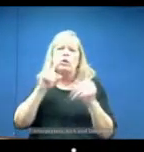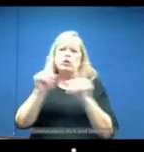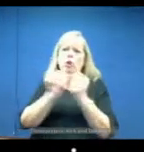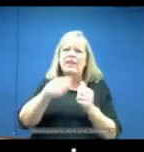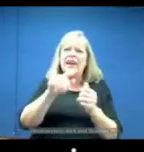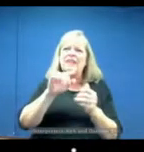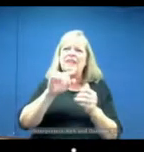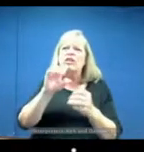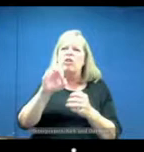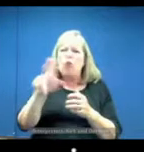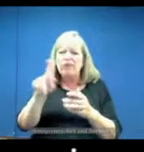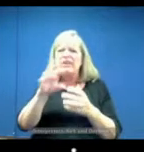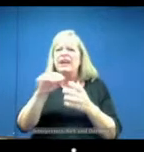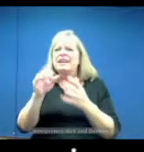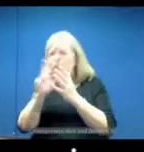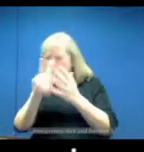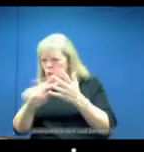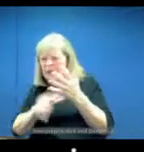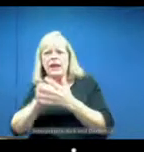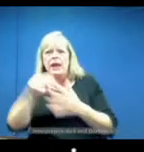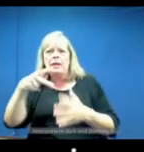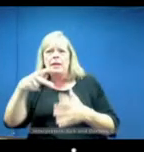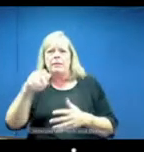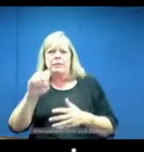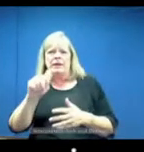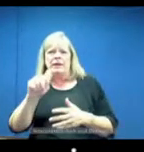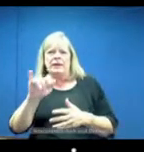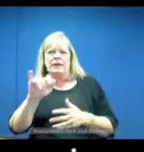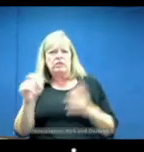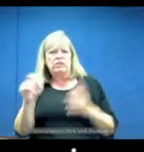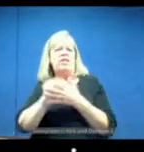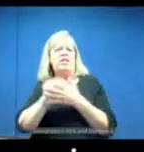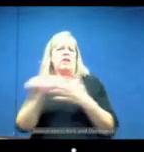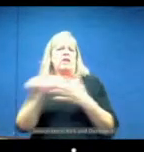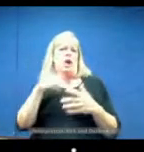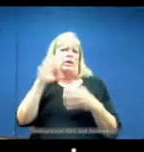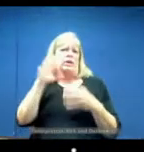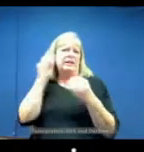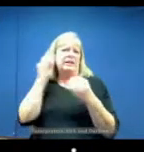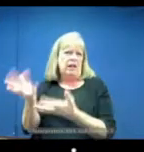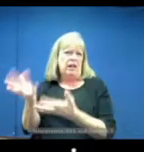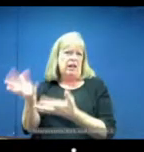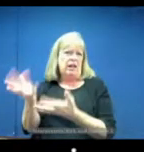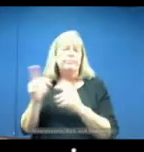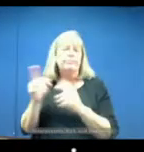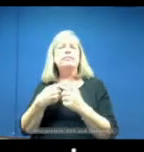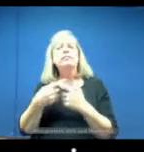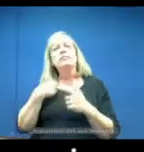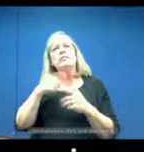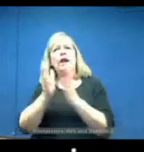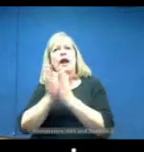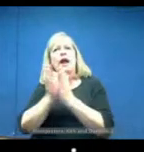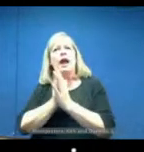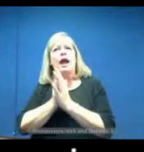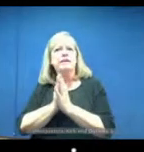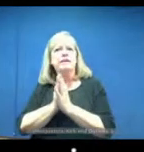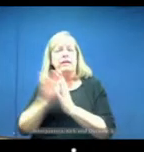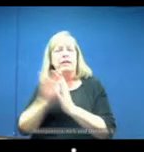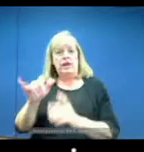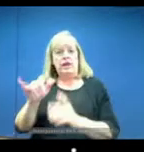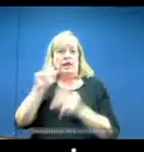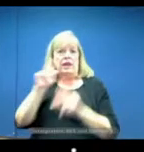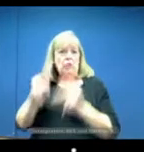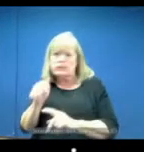And that's all I would tell them. And then I would ask the deaf person in